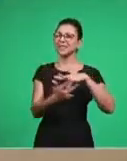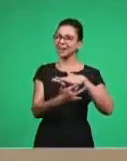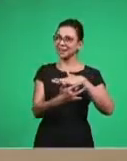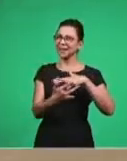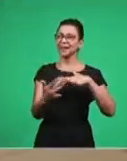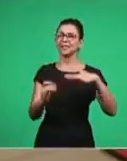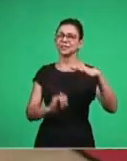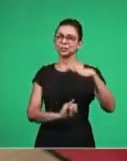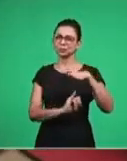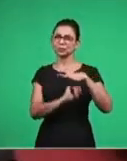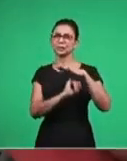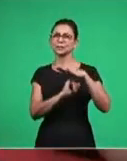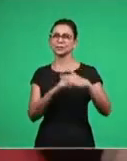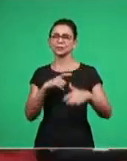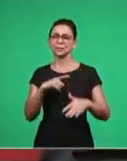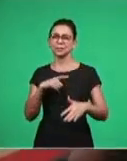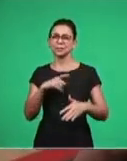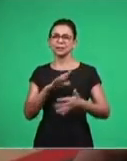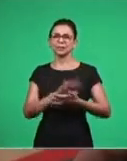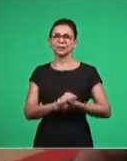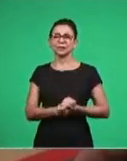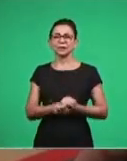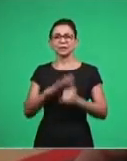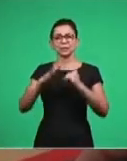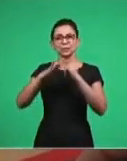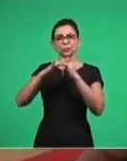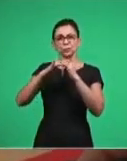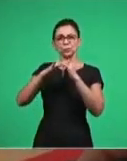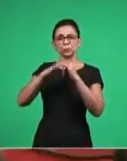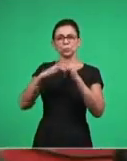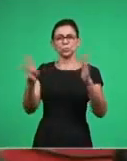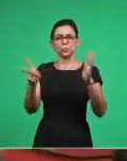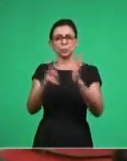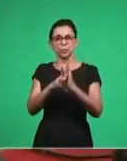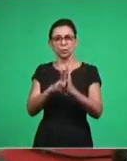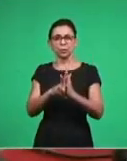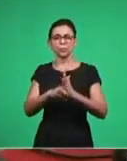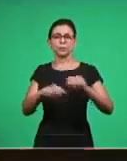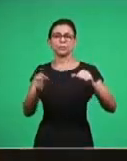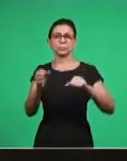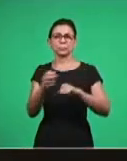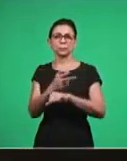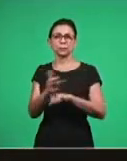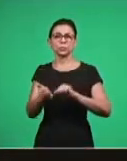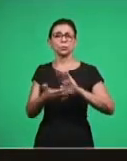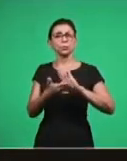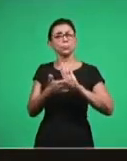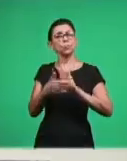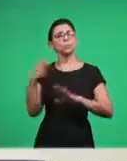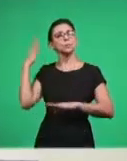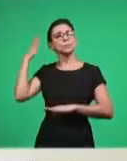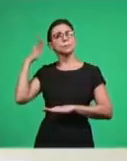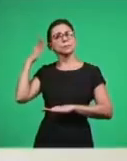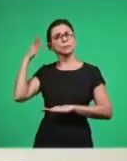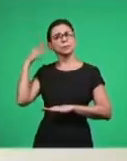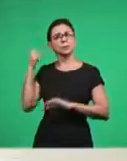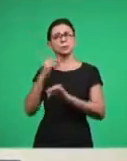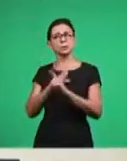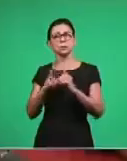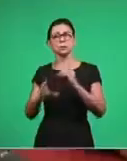Maranatha Christian Church is present in social media. We have an official YouTube channel where we